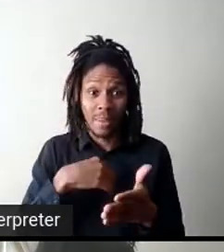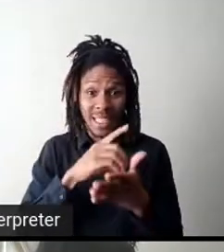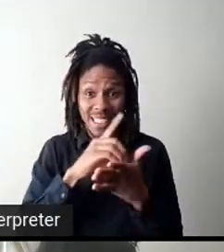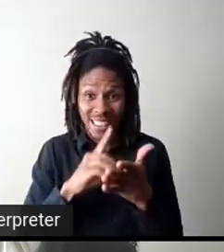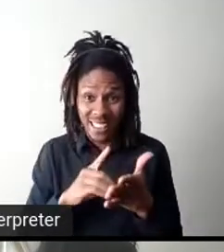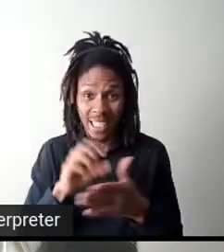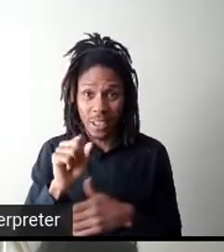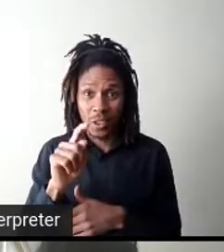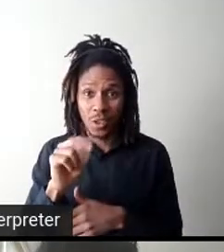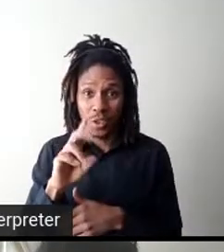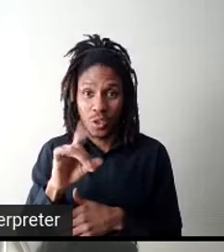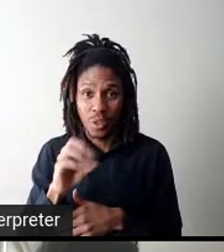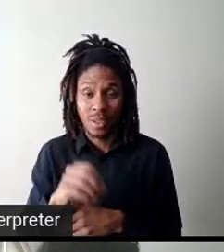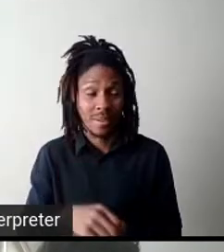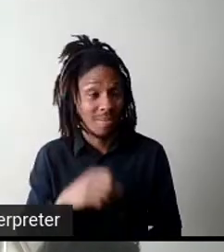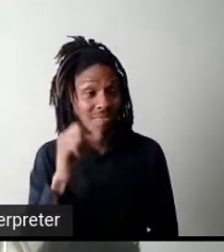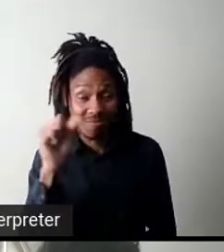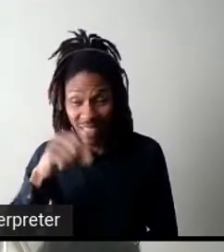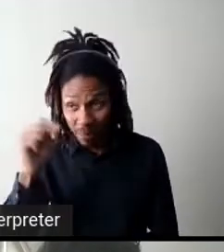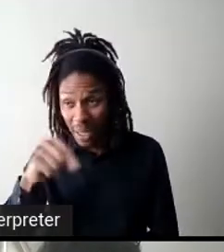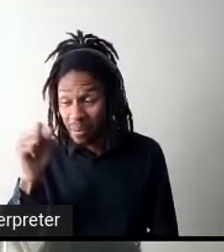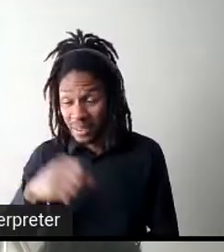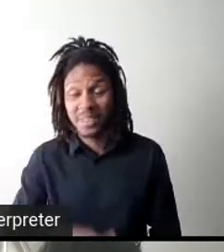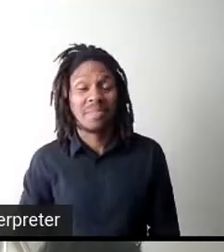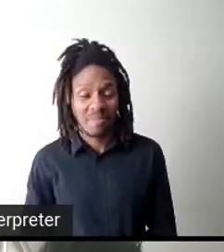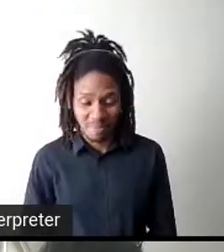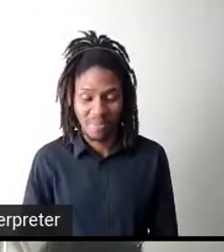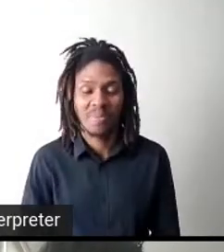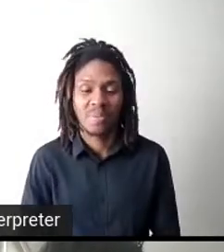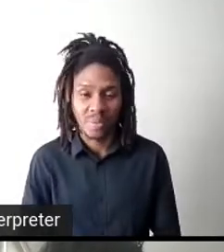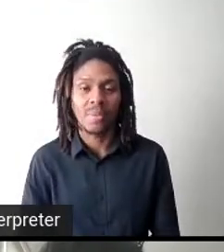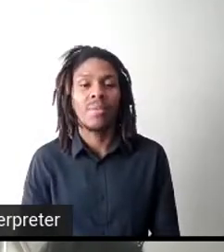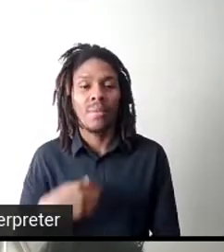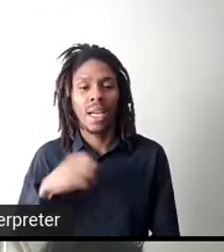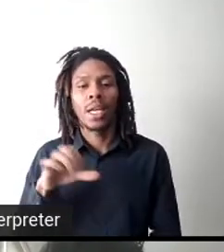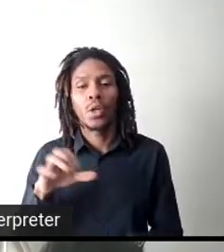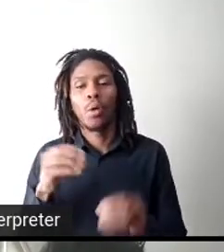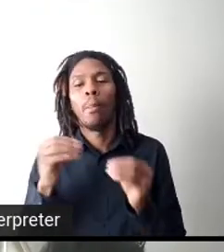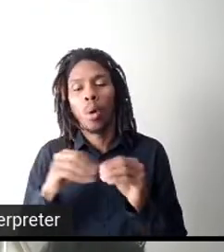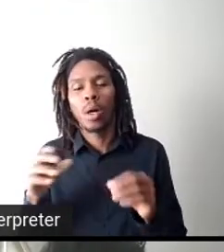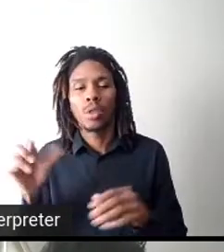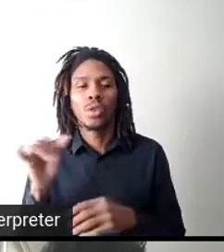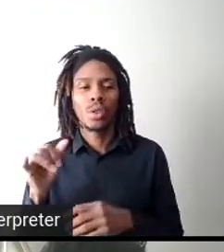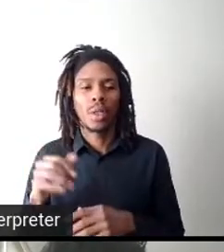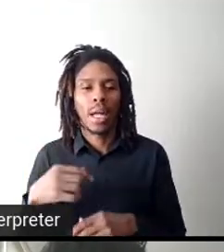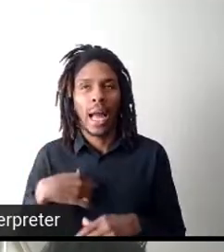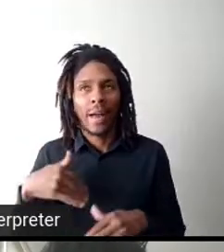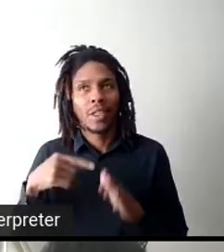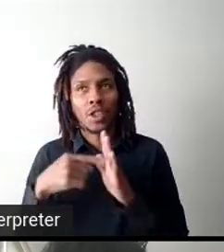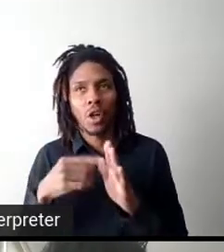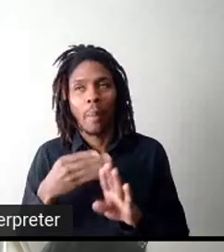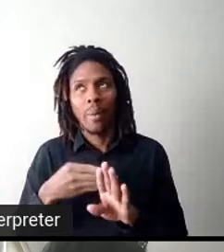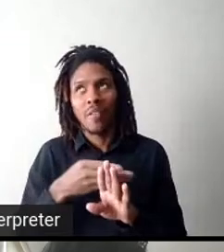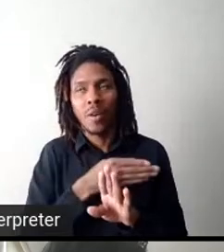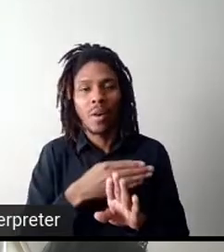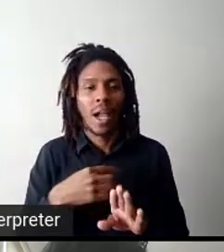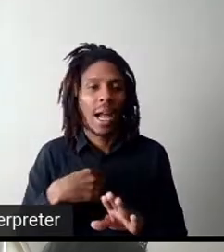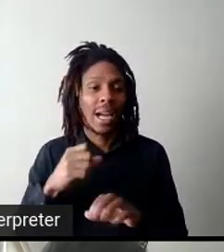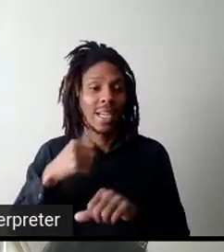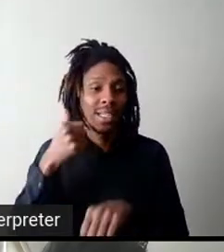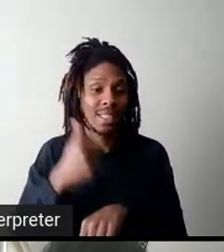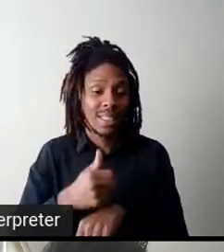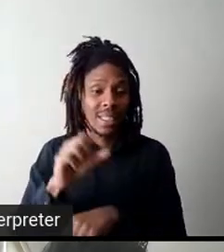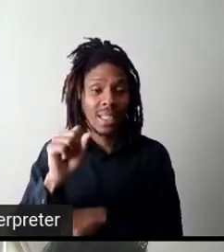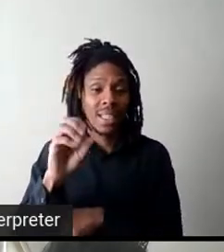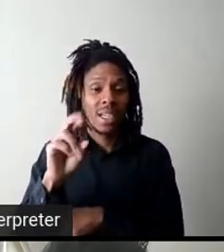studio. Yeah, yeah. And I can also actually do more stuff here. I didn't show that earlier, but I can also set the source value